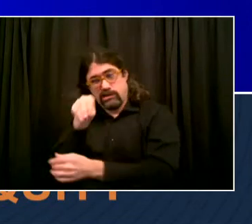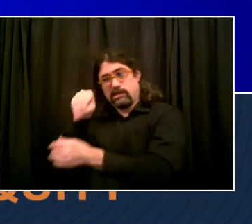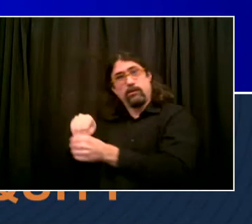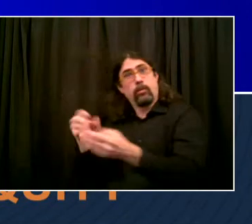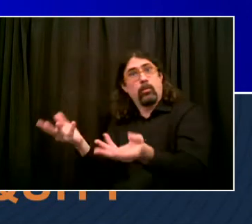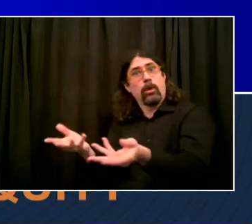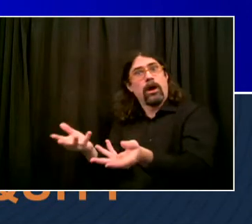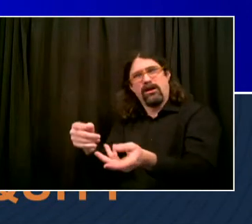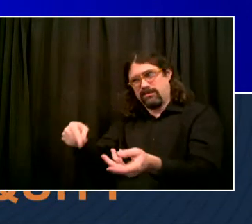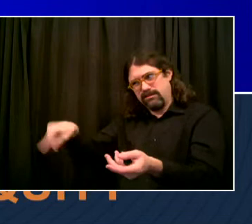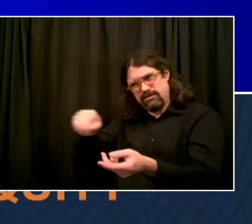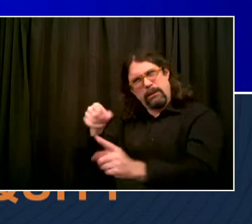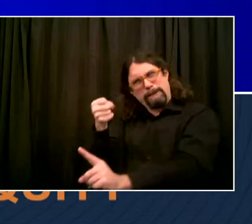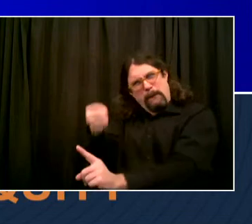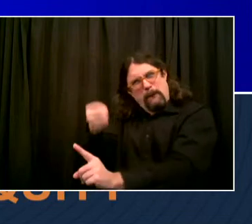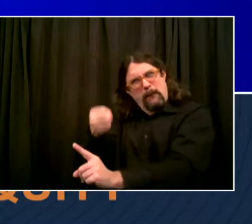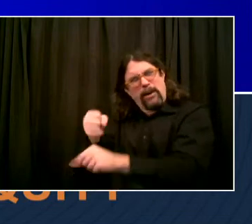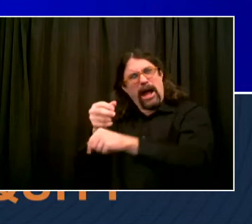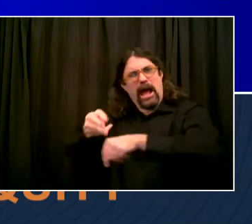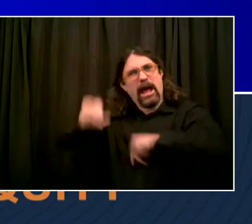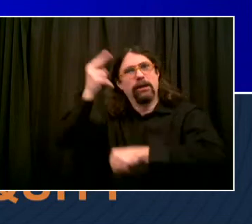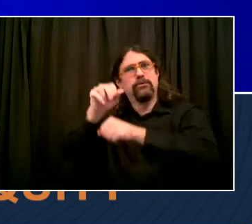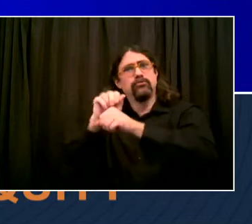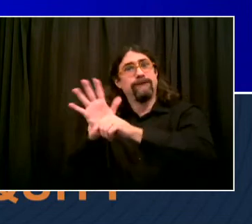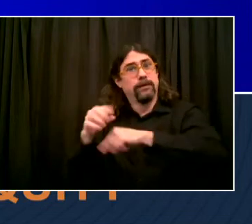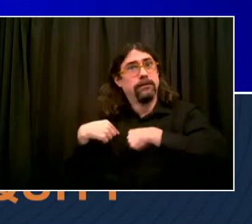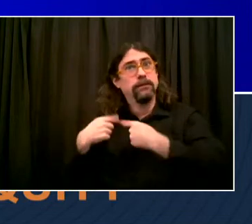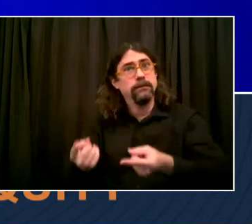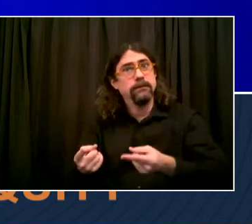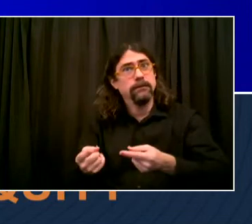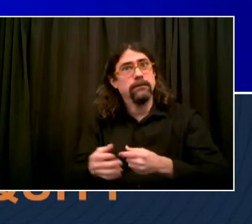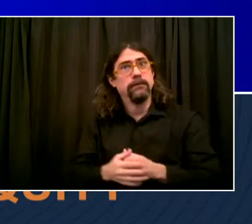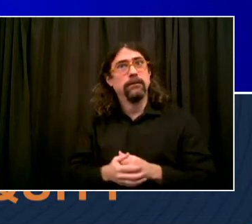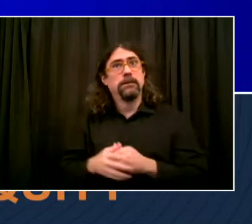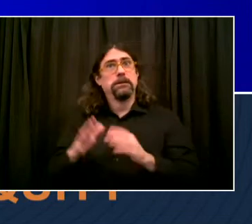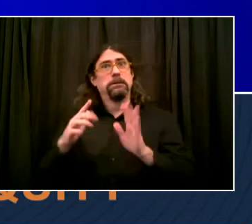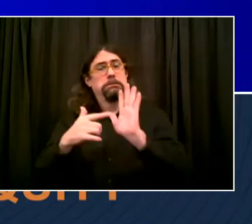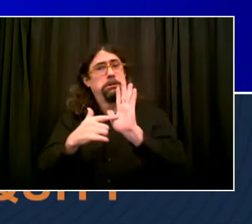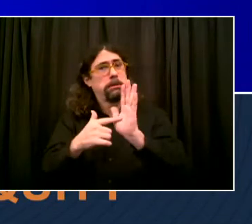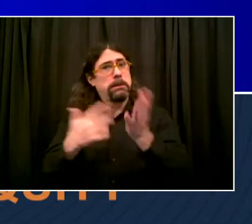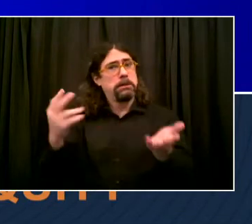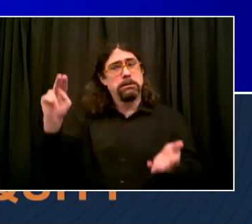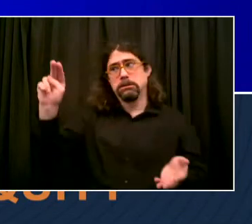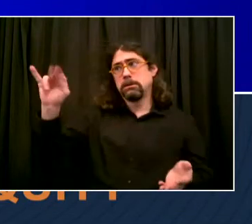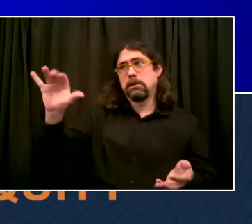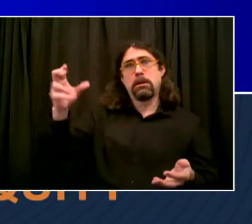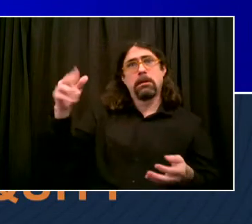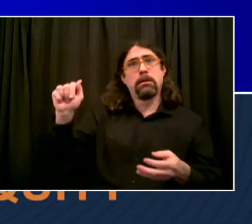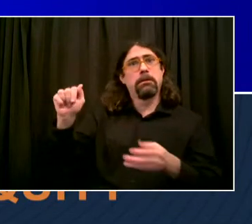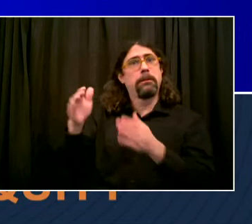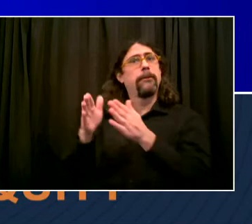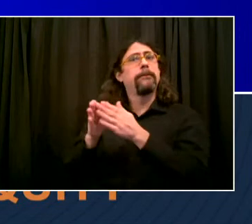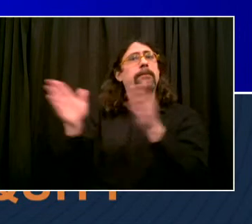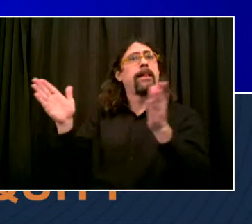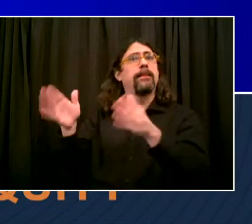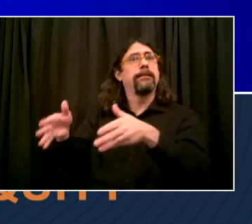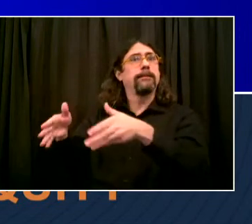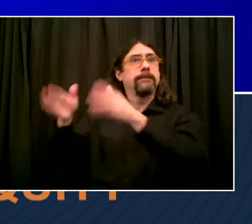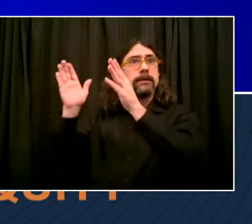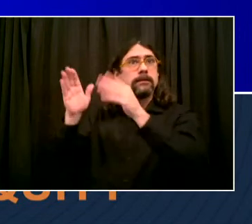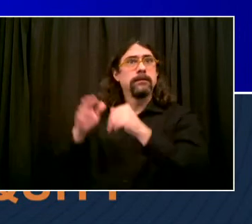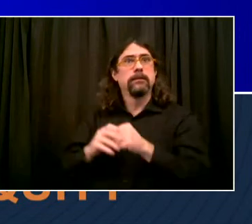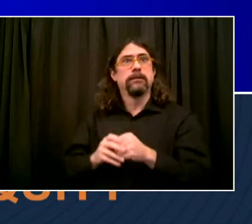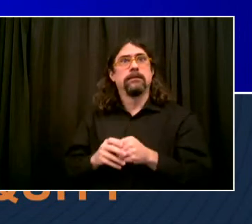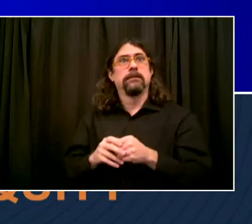vaccination sites in public housing developments. You'll see a lot more of that. We've had clergy working with us, supporting vaccination efforts, helping people